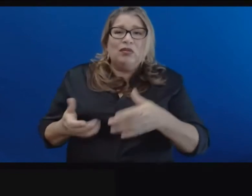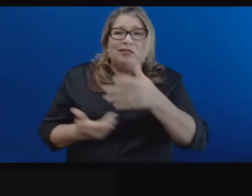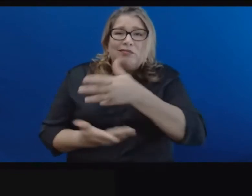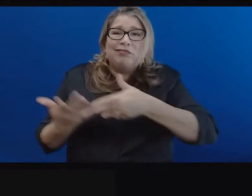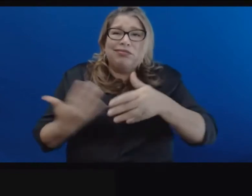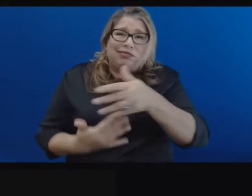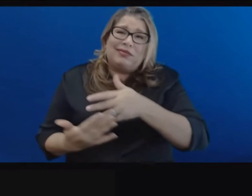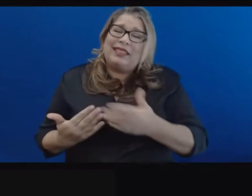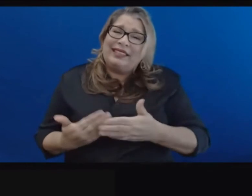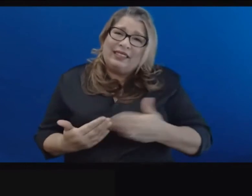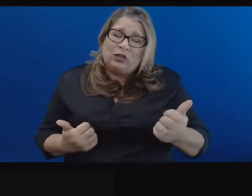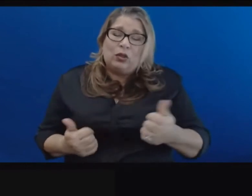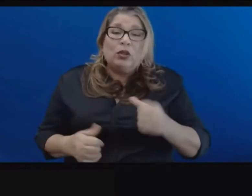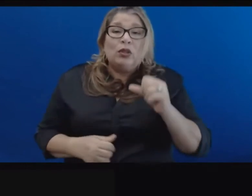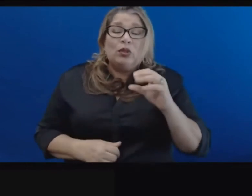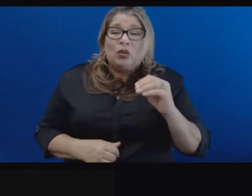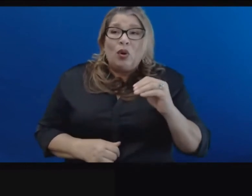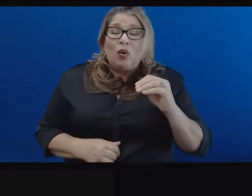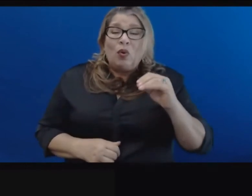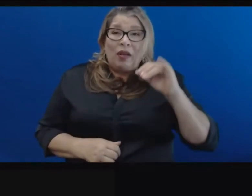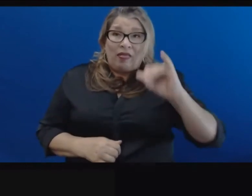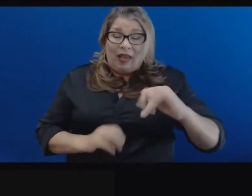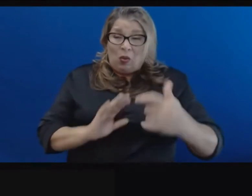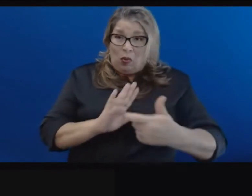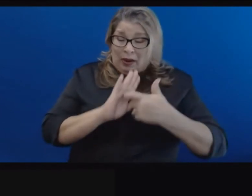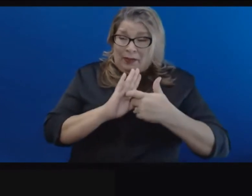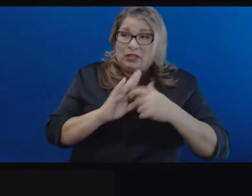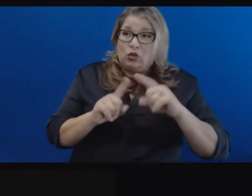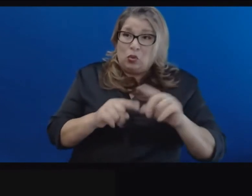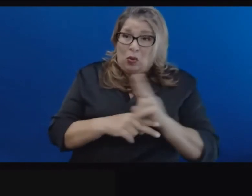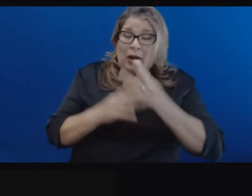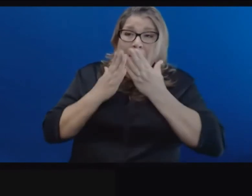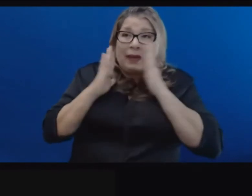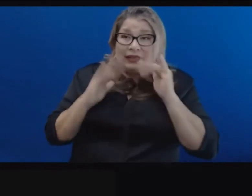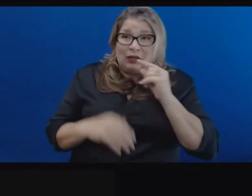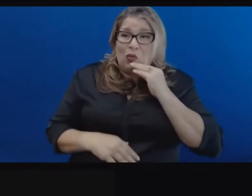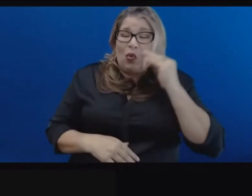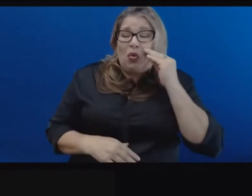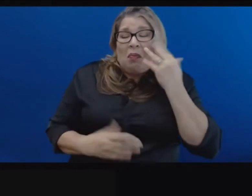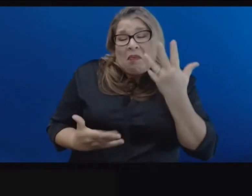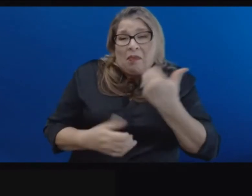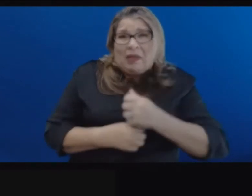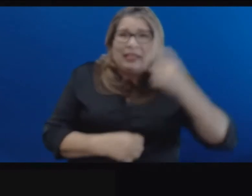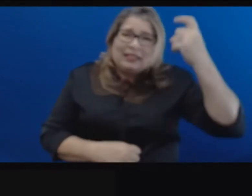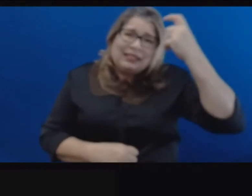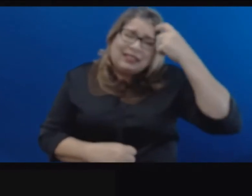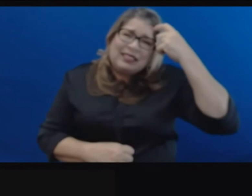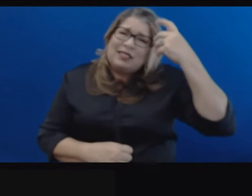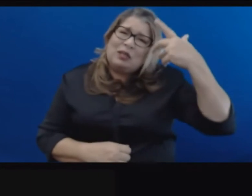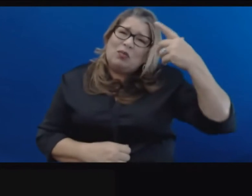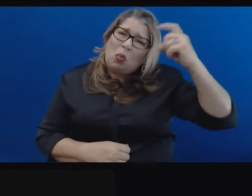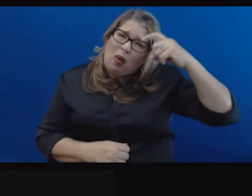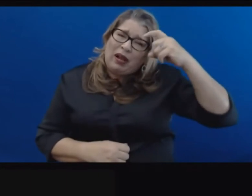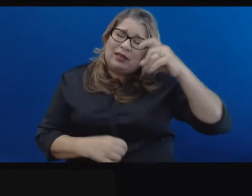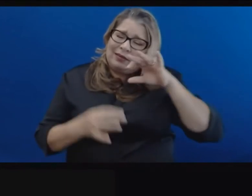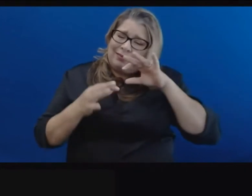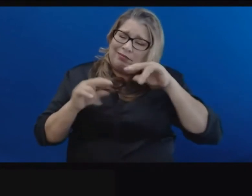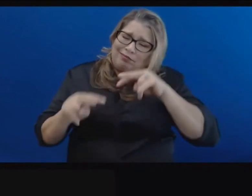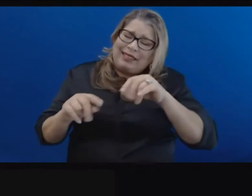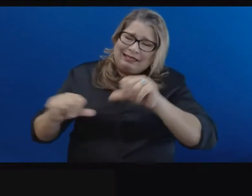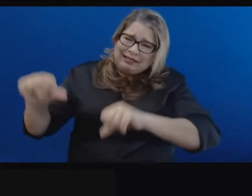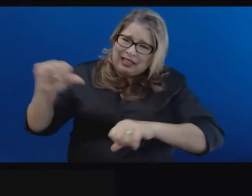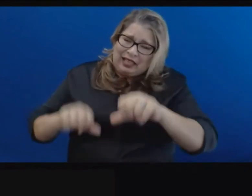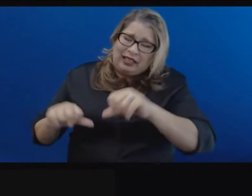science transmission basis. I think it does come down to how well can we continue to comply. I urge people, if you're able